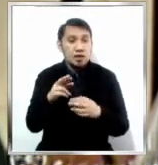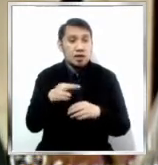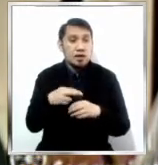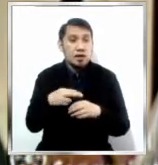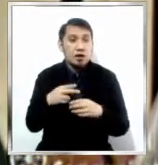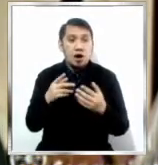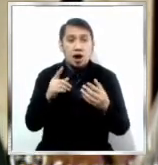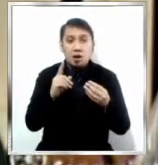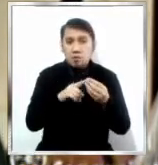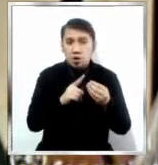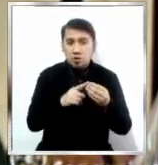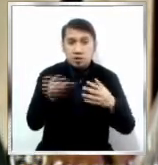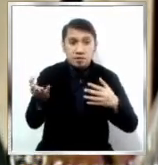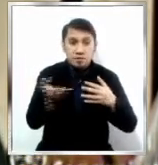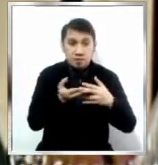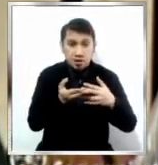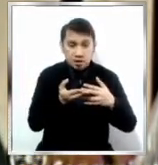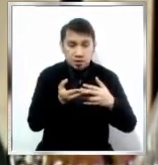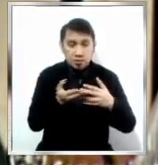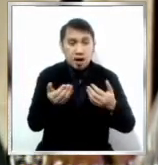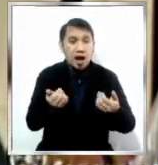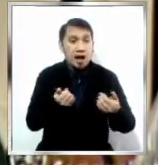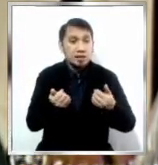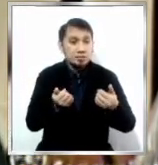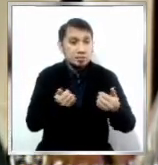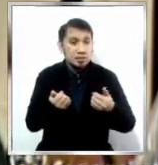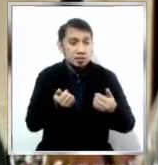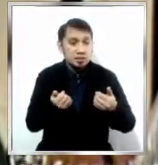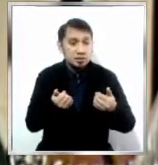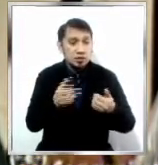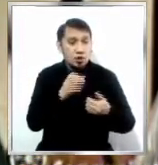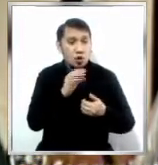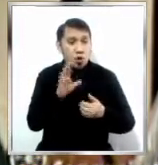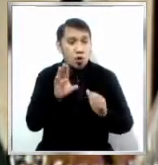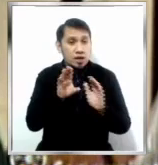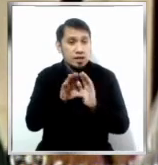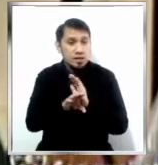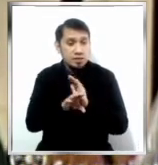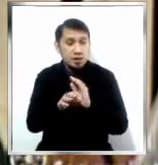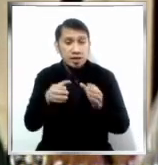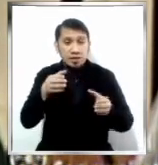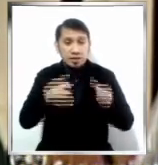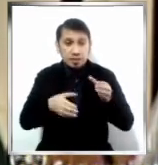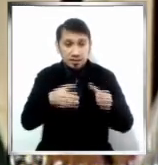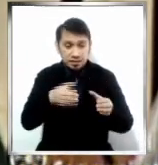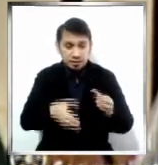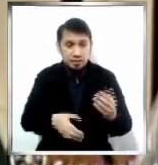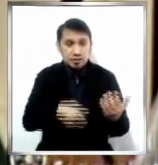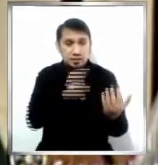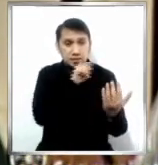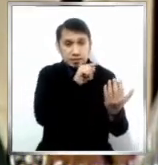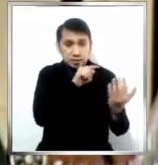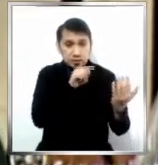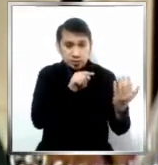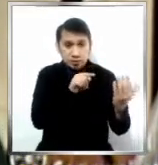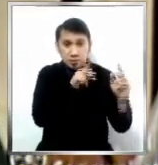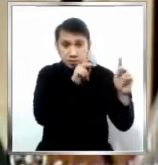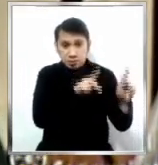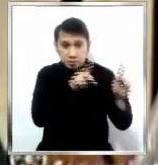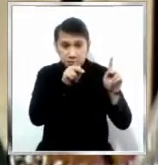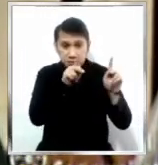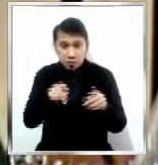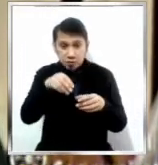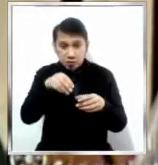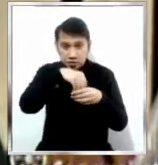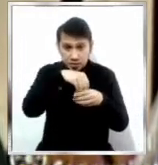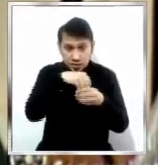of administrative and or criminal cases against persons in PhilHealth who we shall find